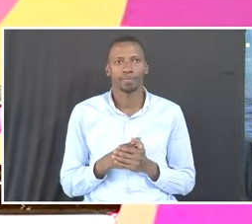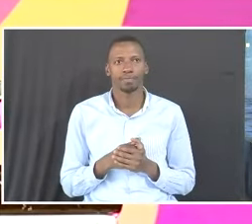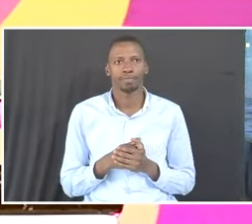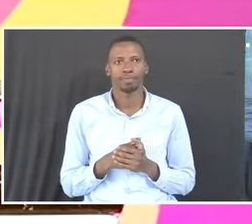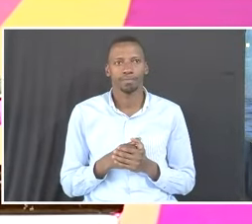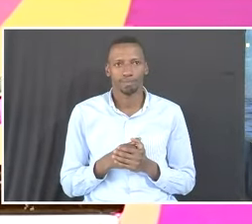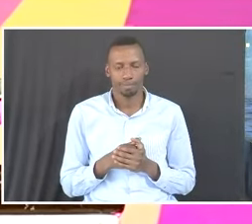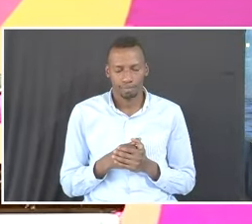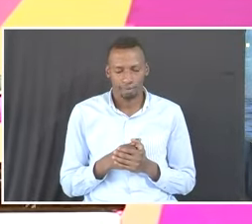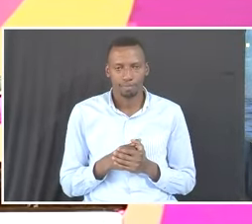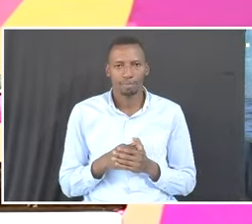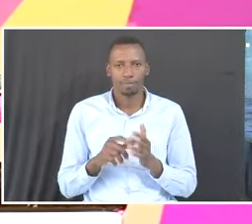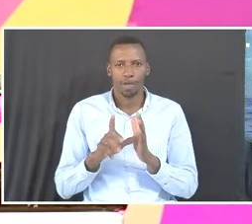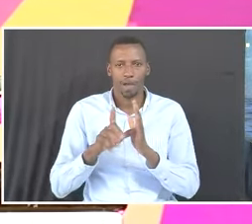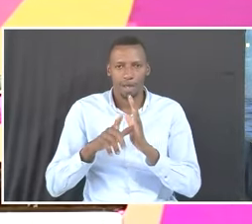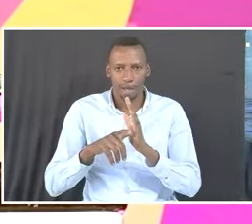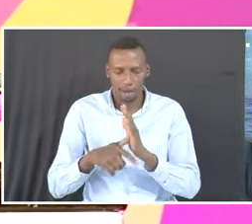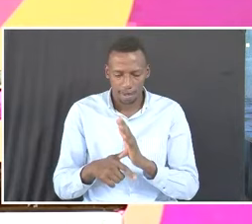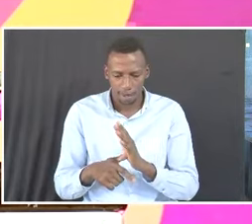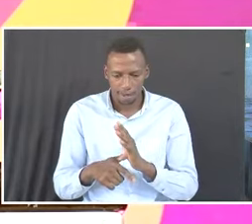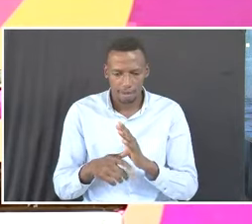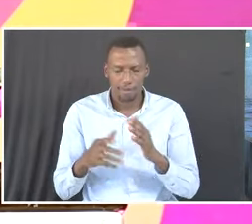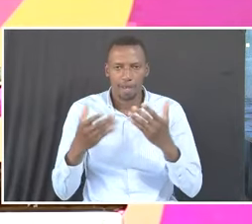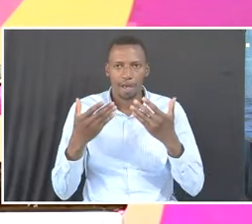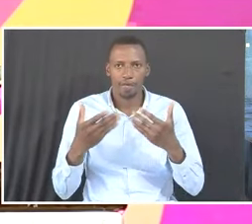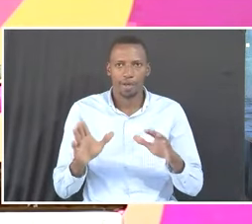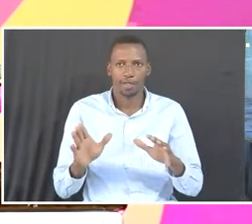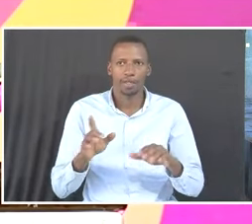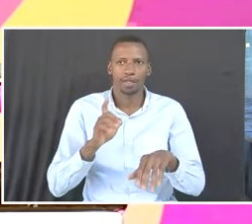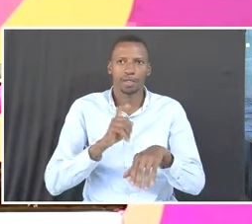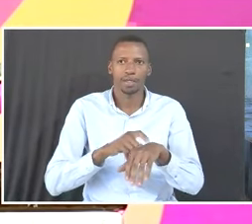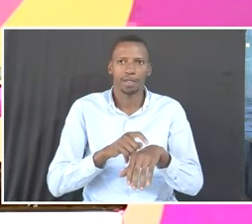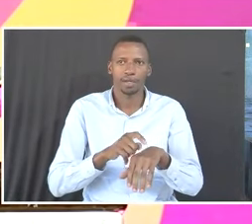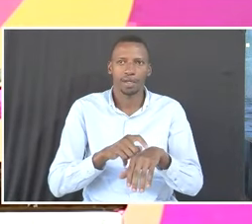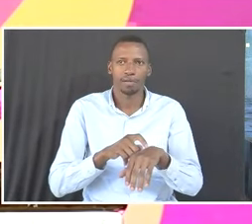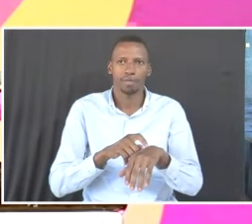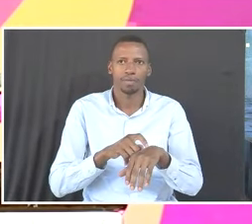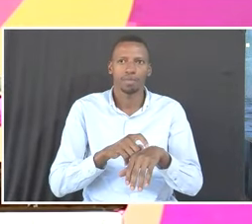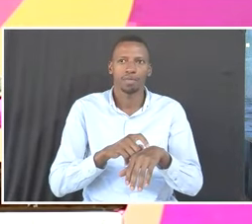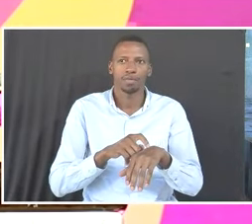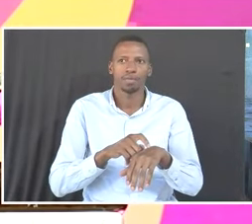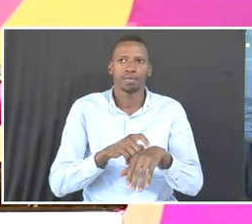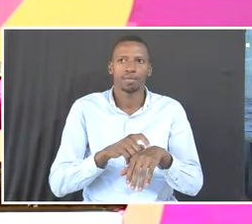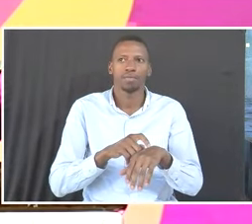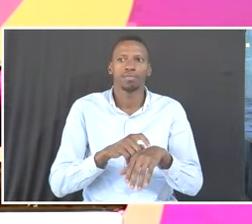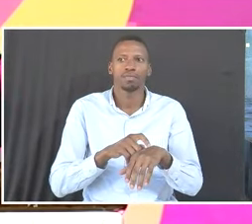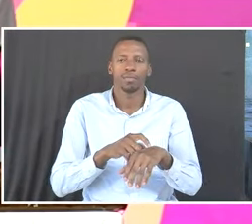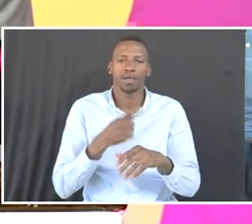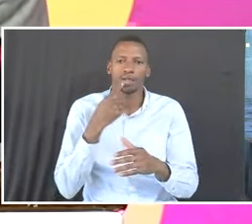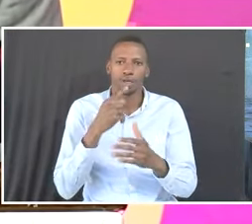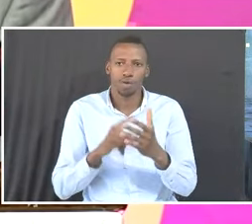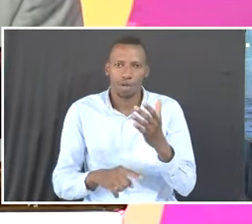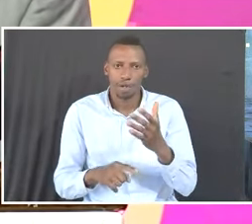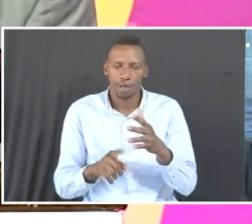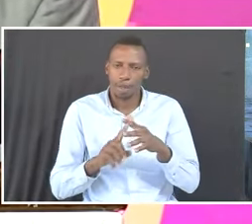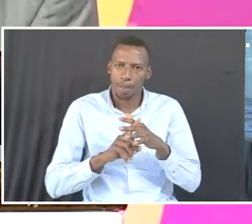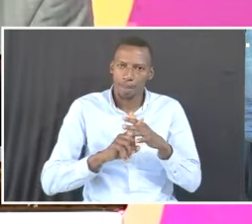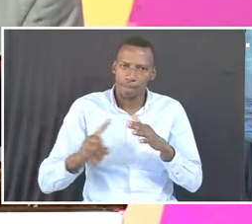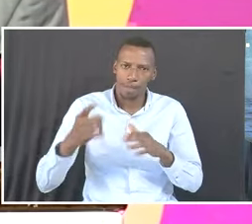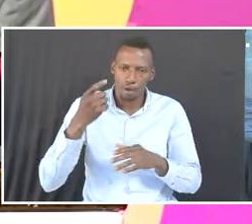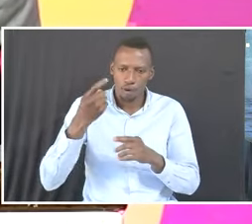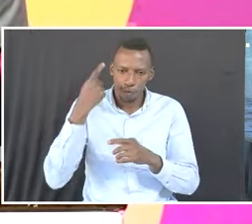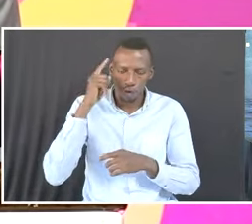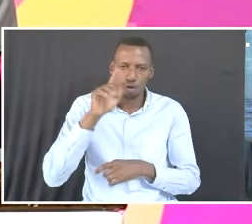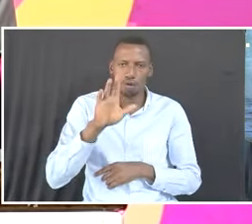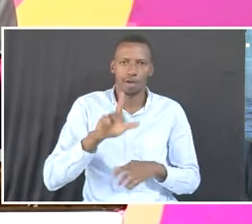So it came to pass, when they had brought them outside, that he said, "Escape for your life. Do